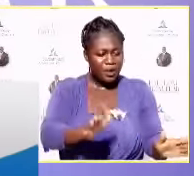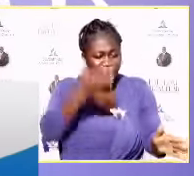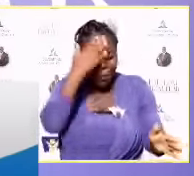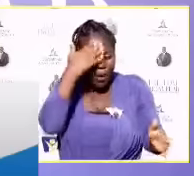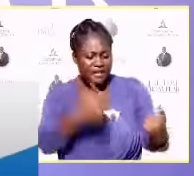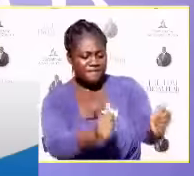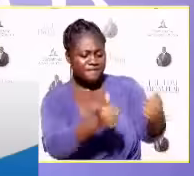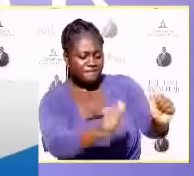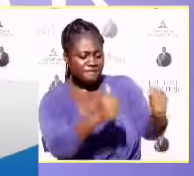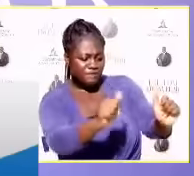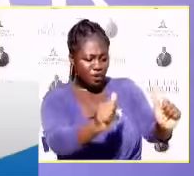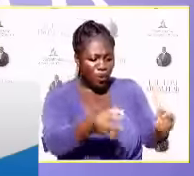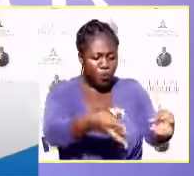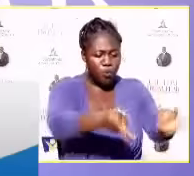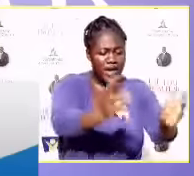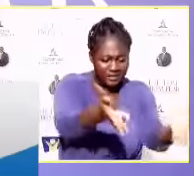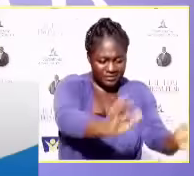death?